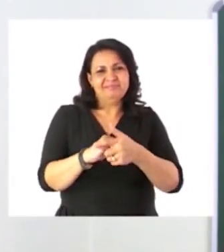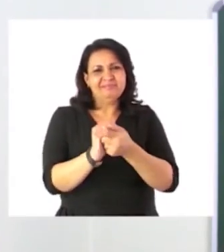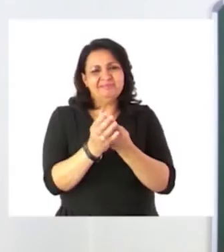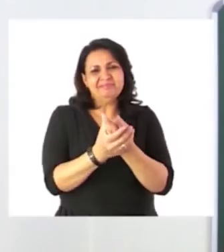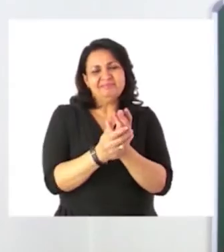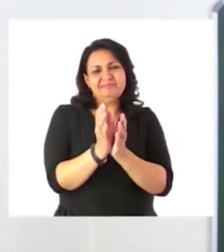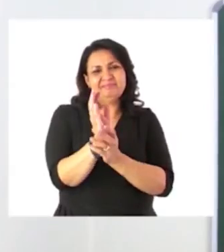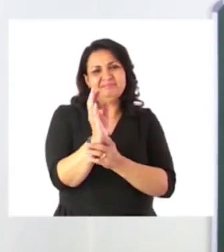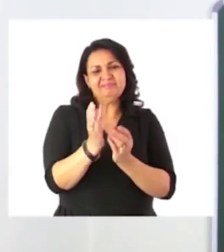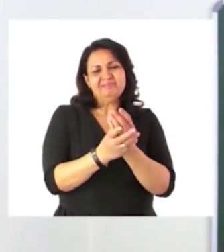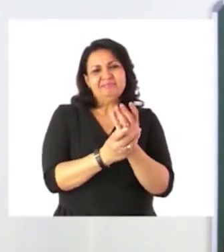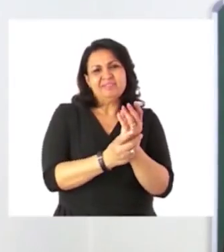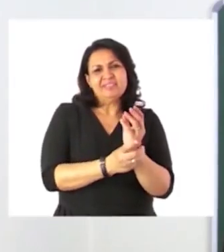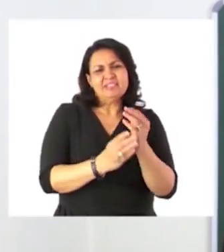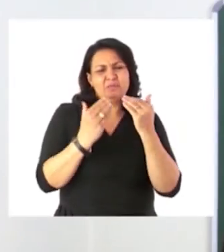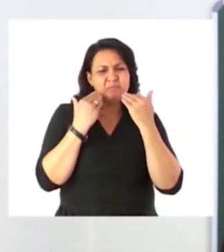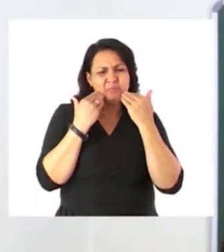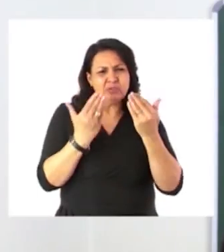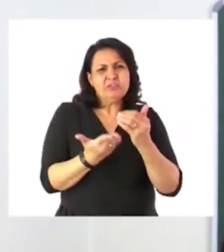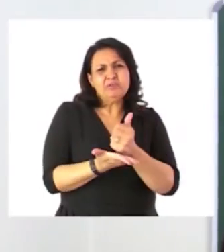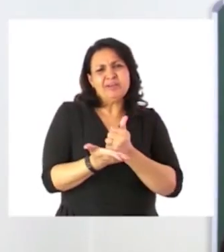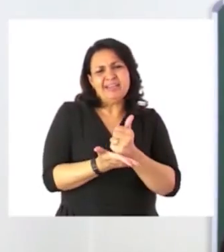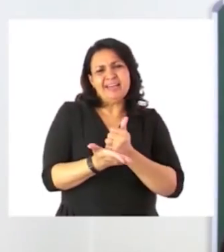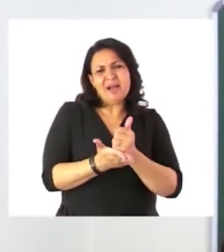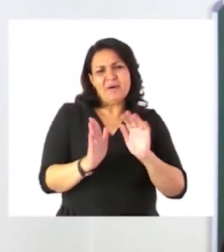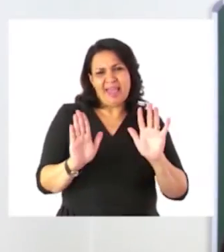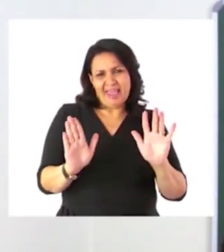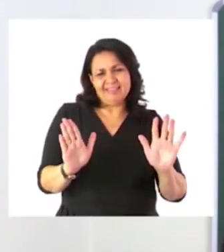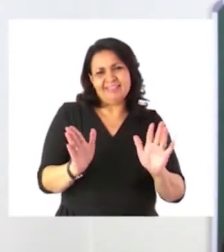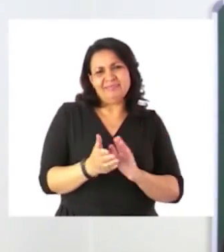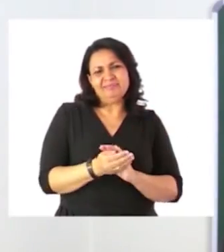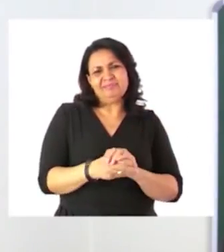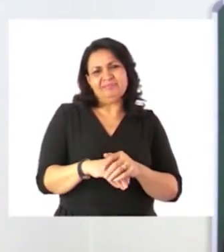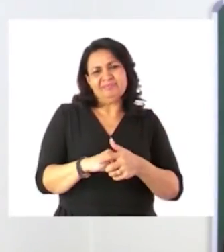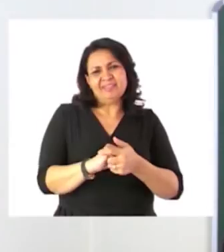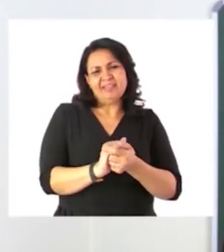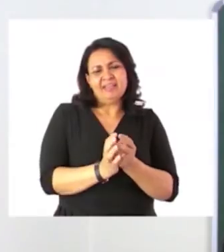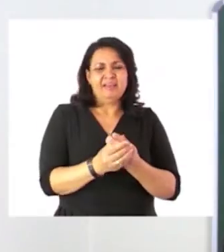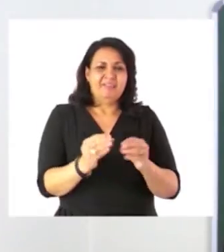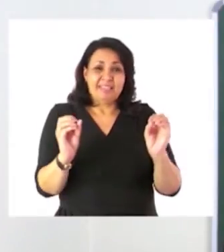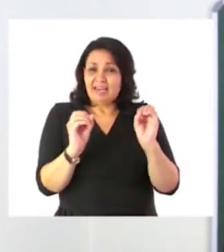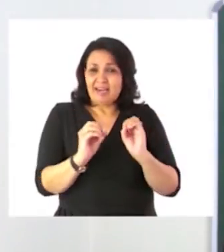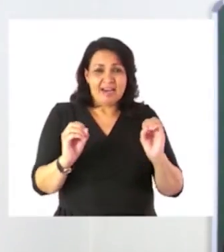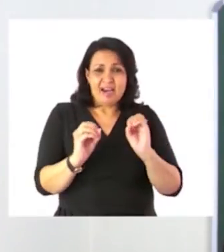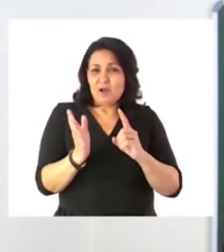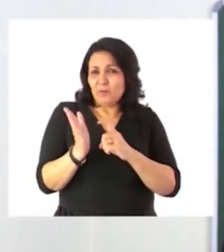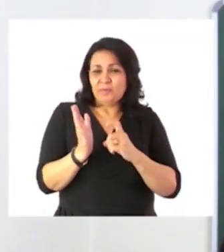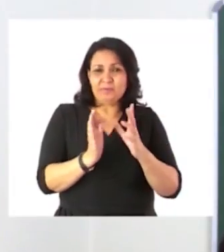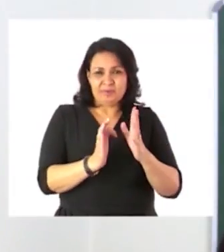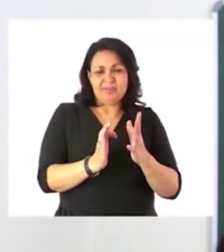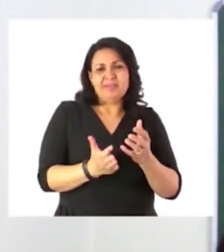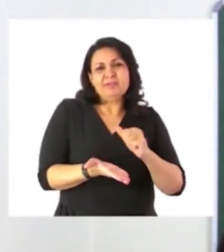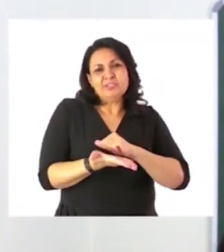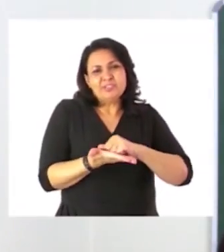it is important to sanitize our hands to kill all the germs and if you don't have